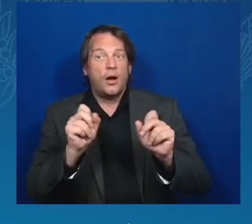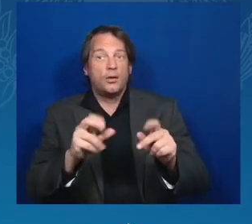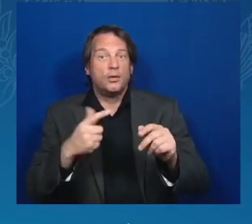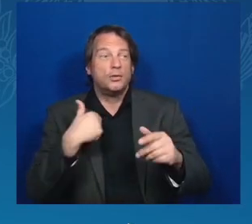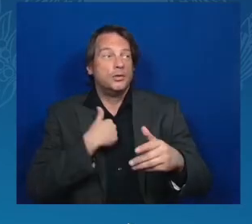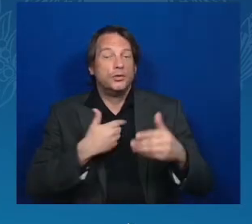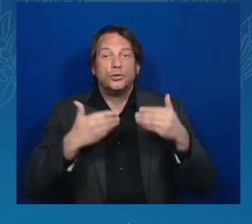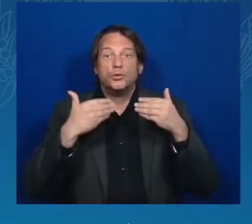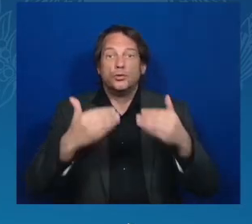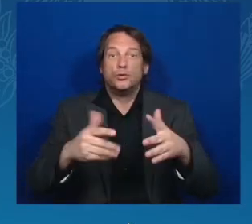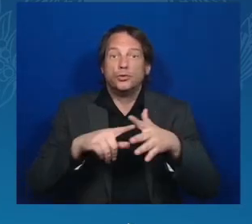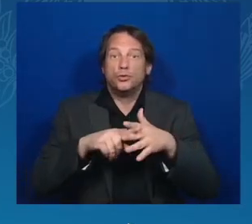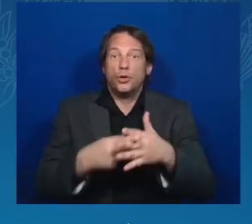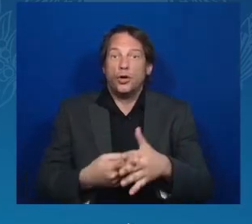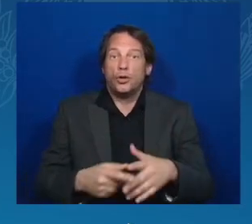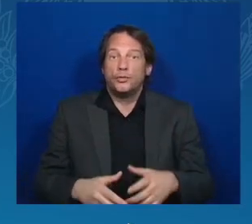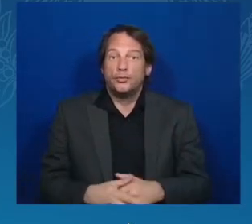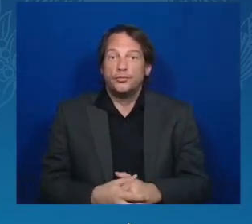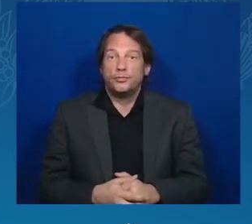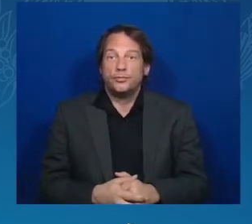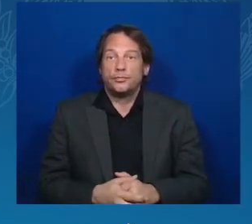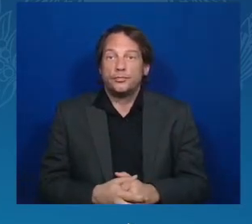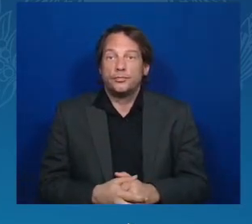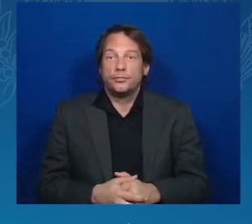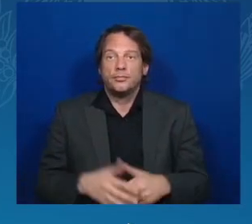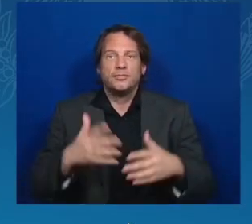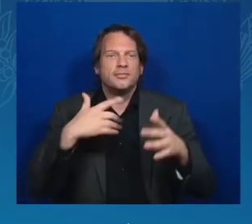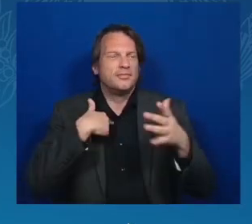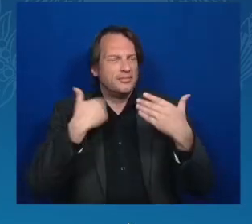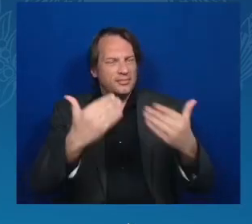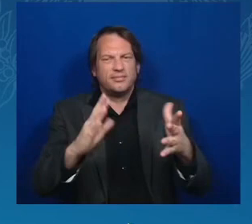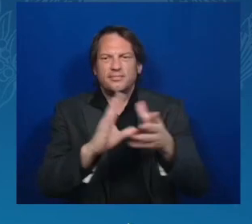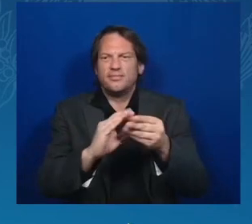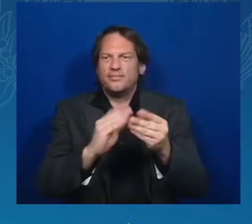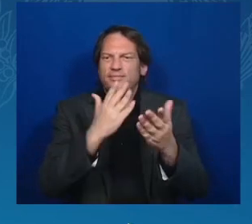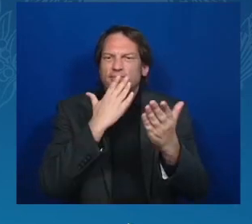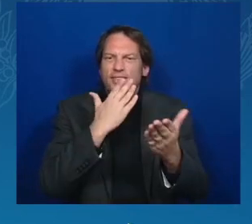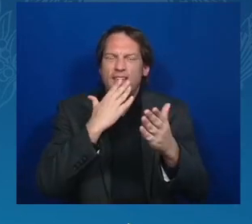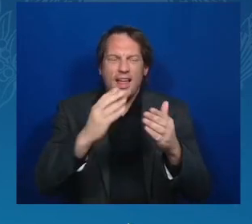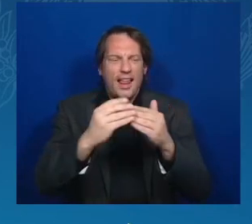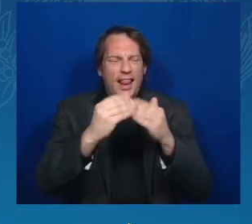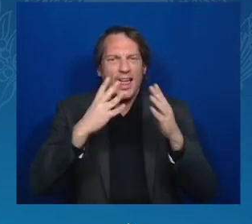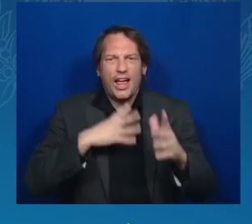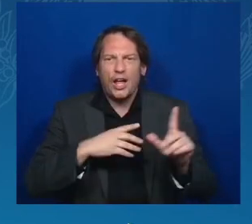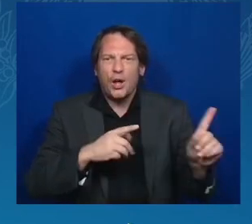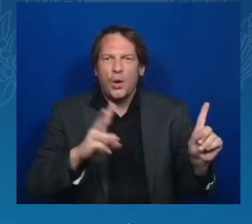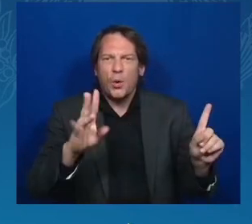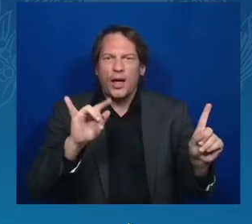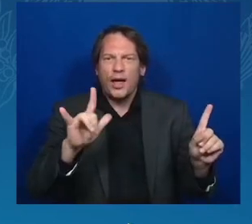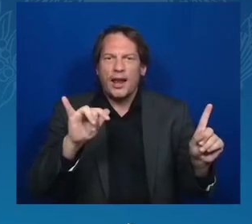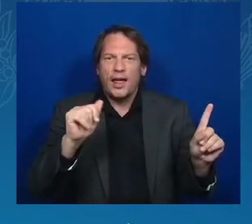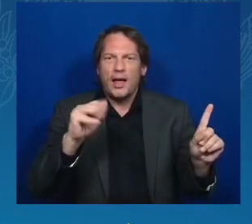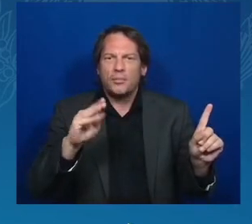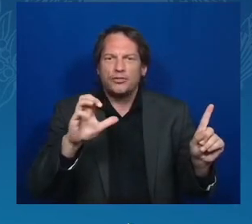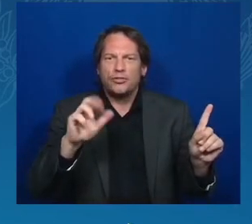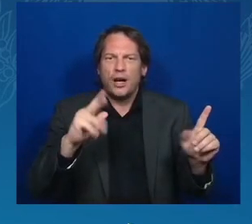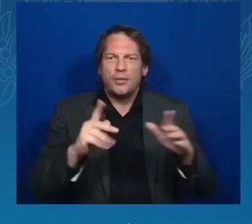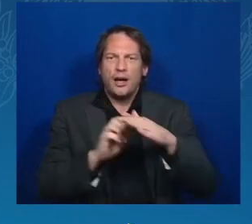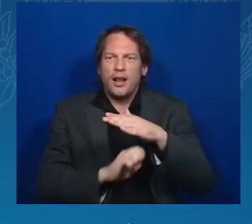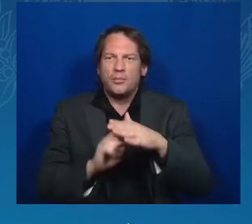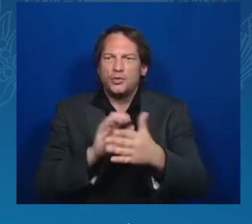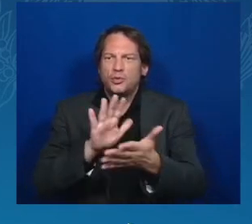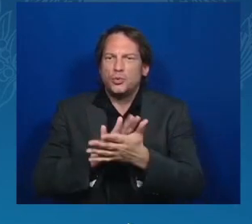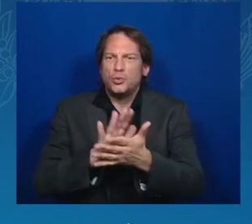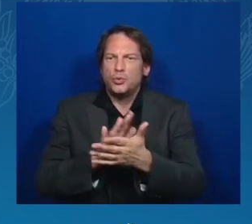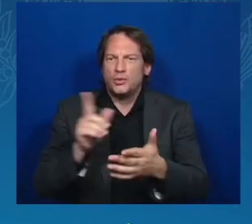Let me start by thanking the leaders of William Cramp Elementary School. I was just saying to the leaders at this table that it's such a joy